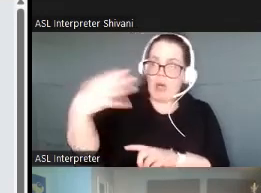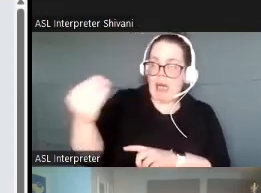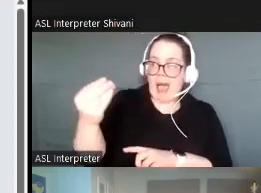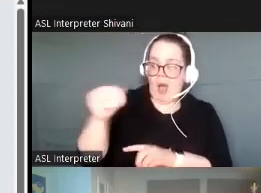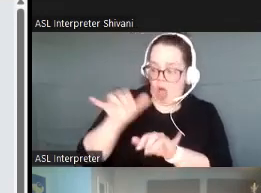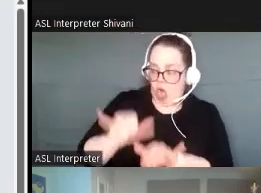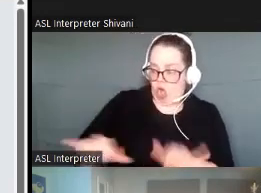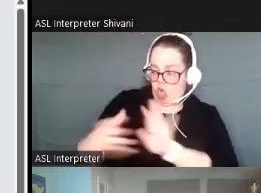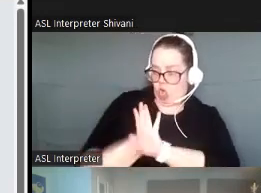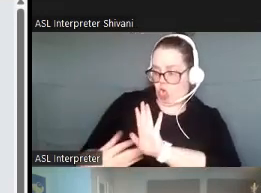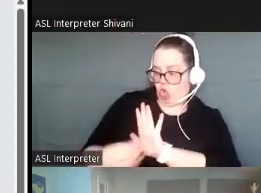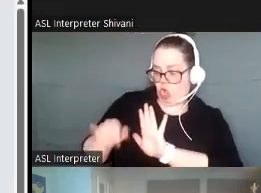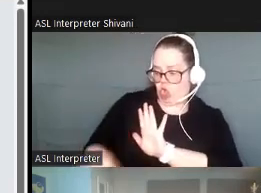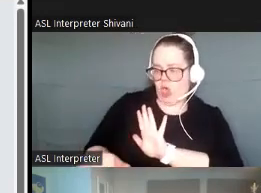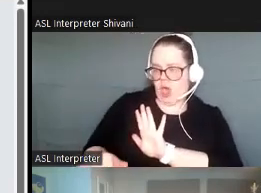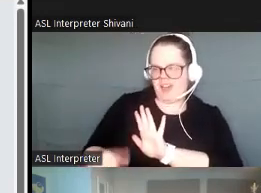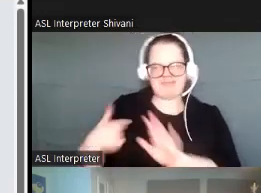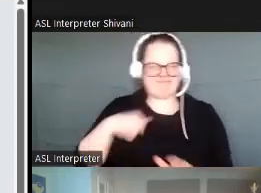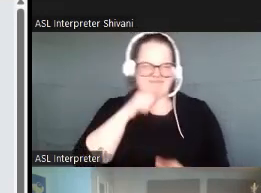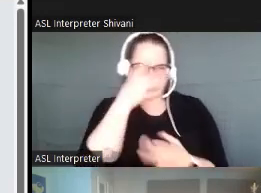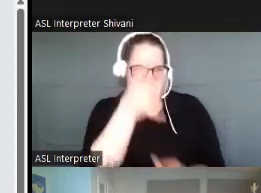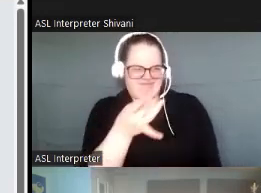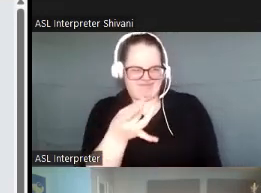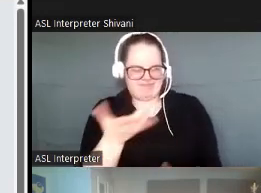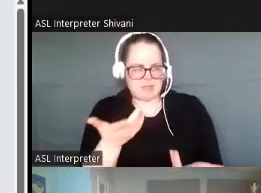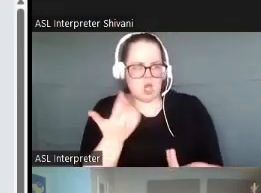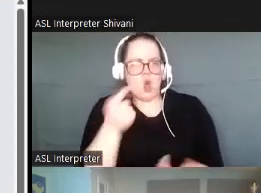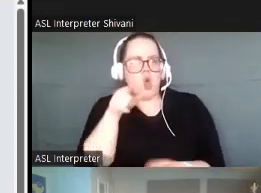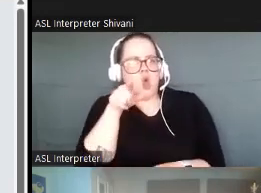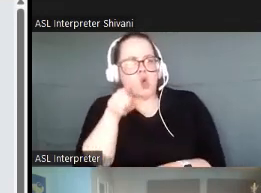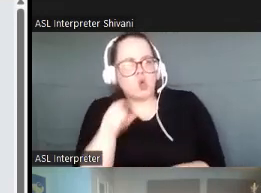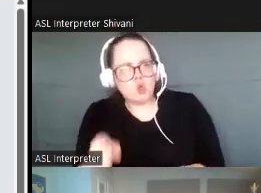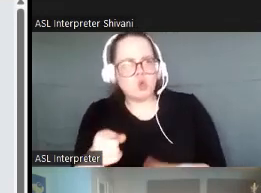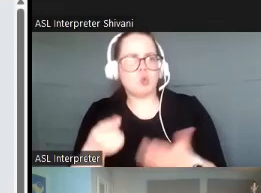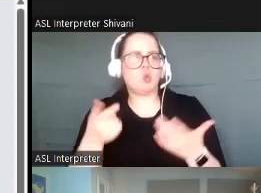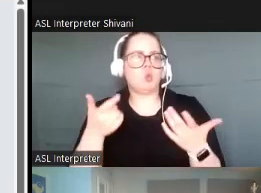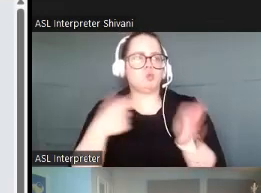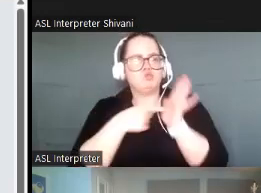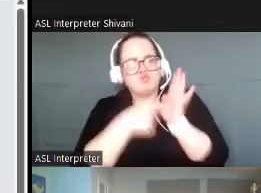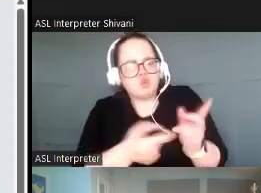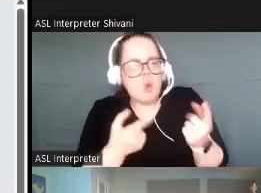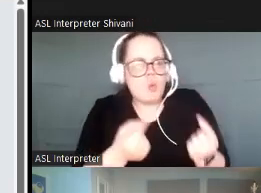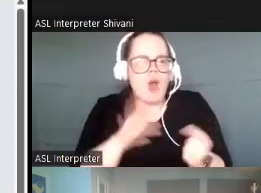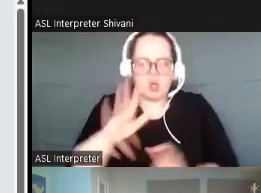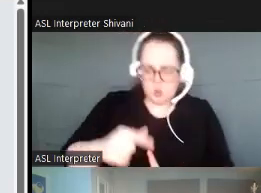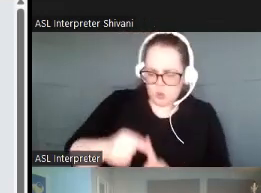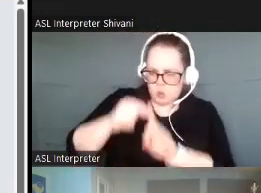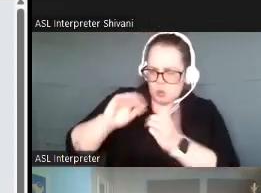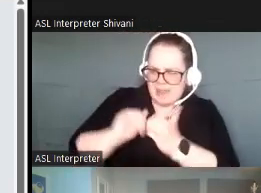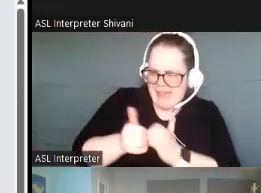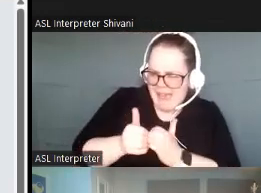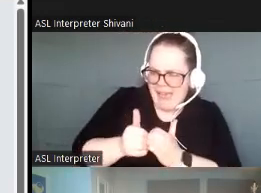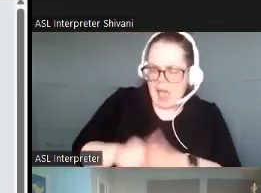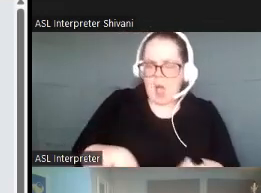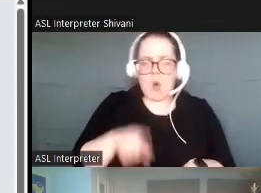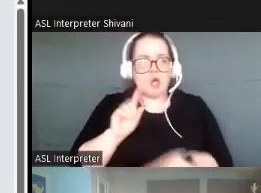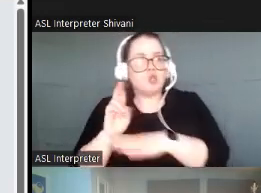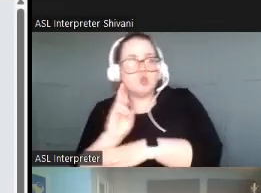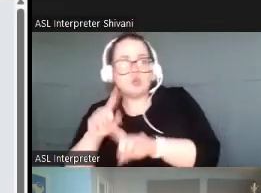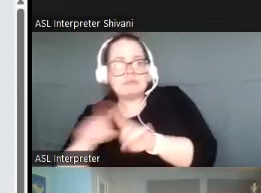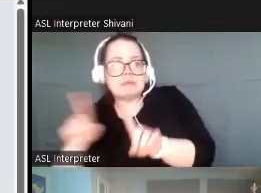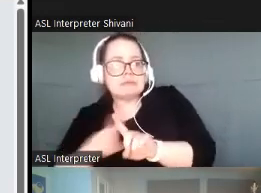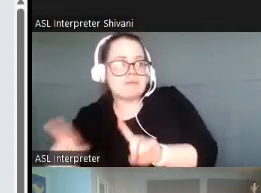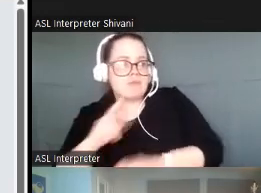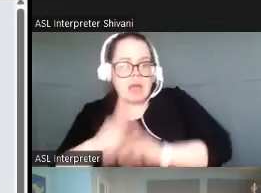what are you bringing to the table? What is your uniqueness? Are you taking a John Coltrane song, for example, and using different